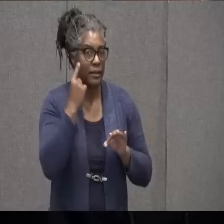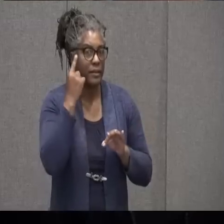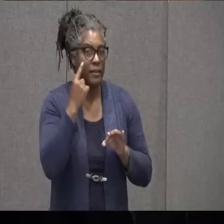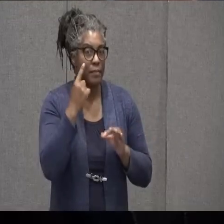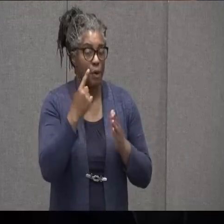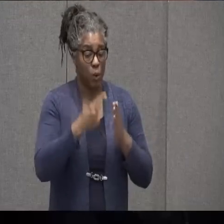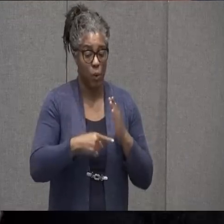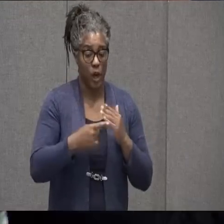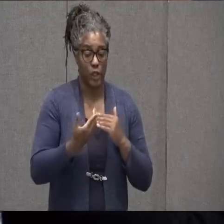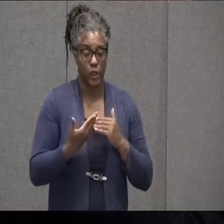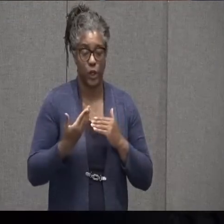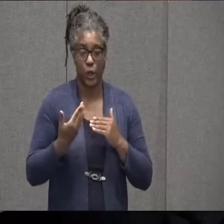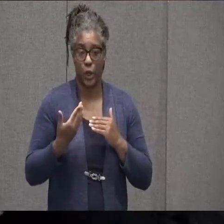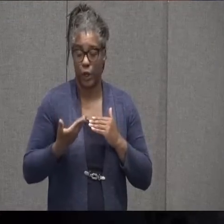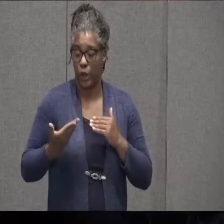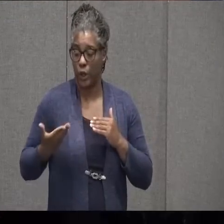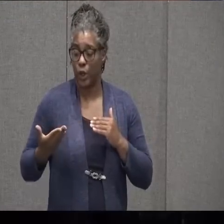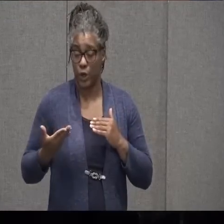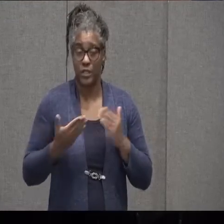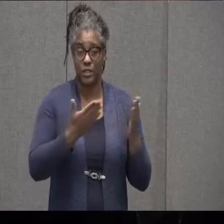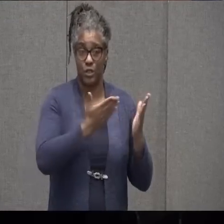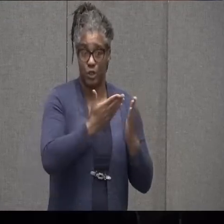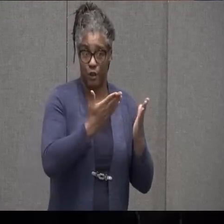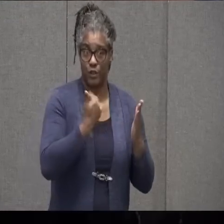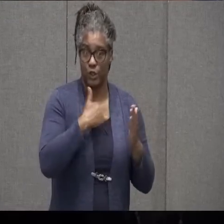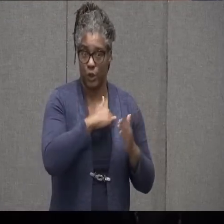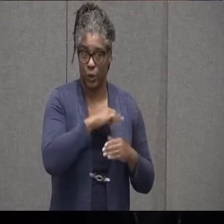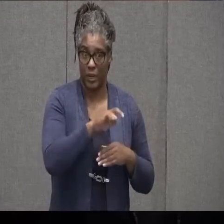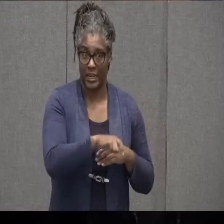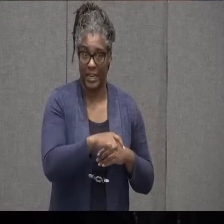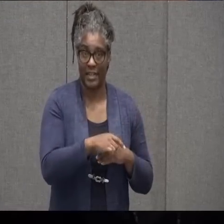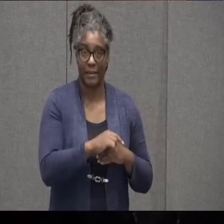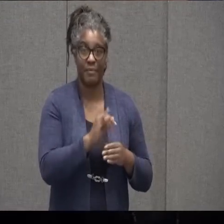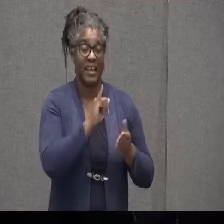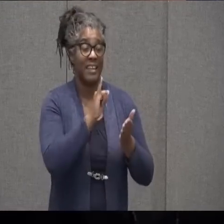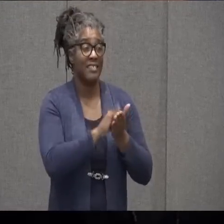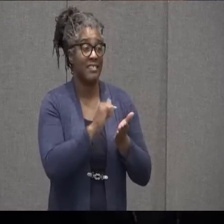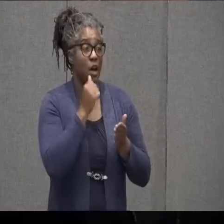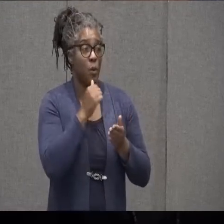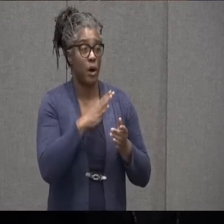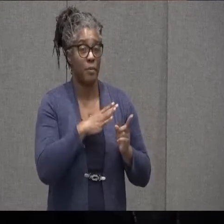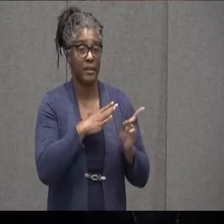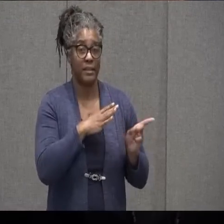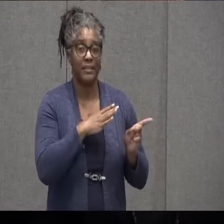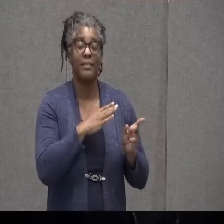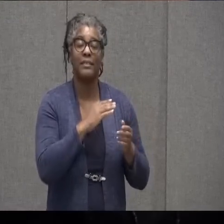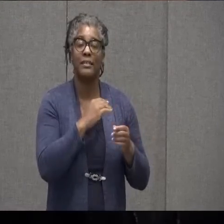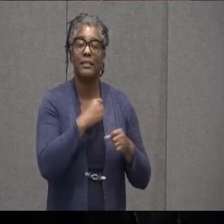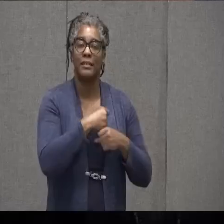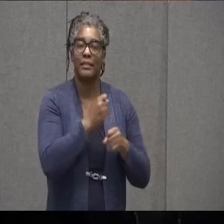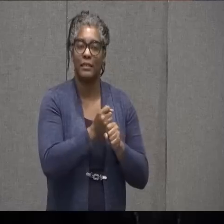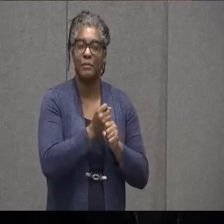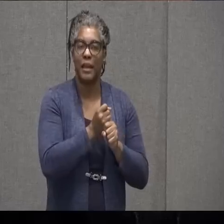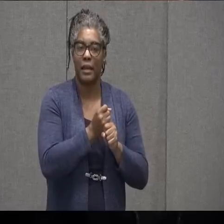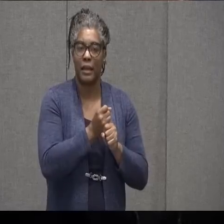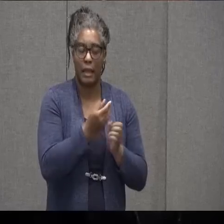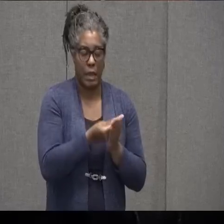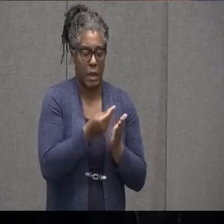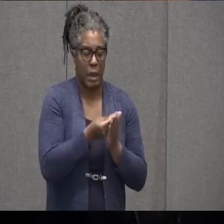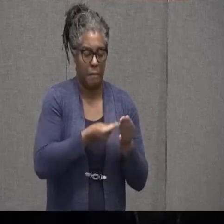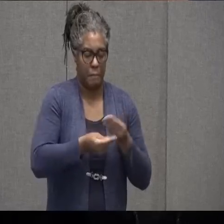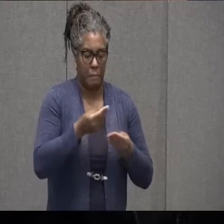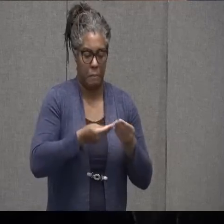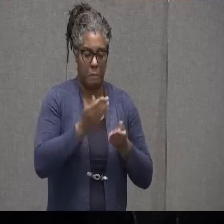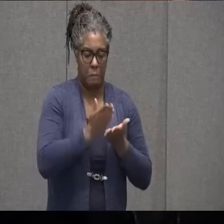spend our money on. And it, right here, it says, this woman is making a budget. A budget helps families to